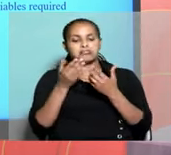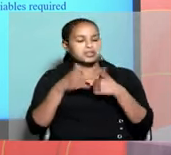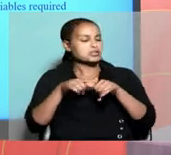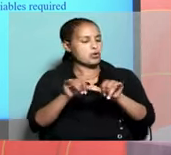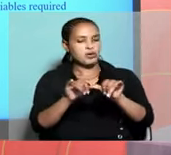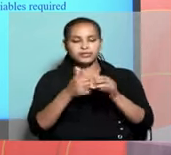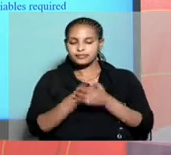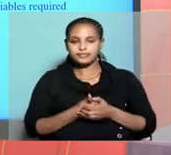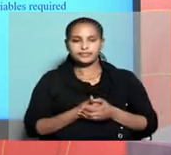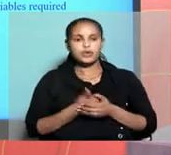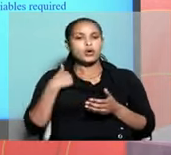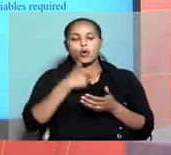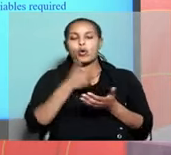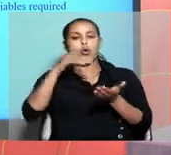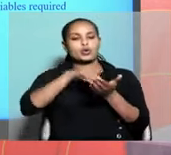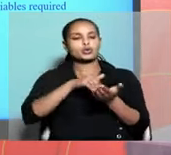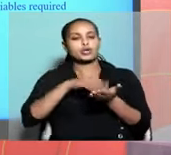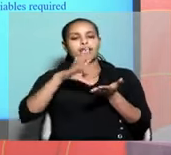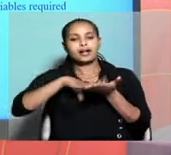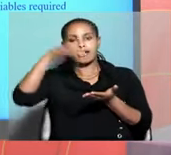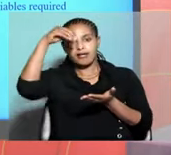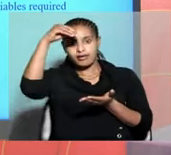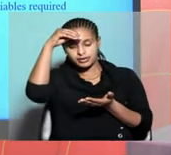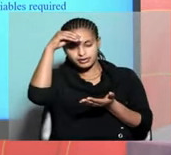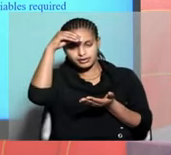on. We also